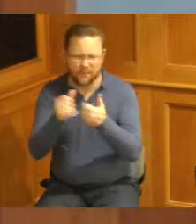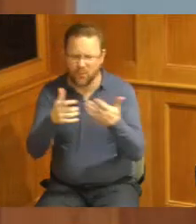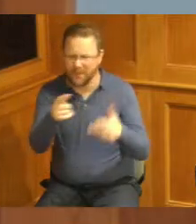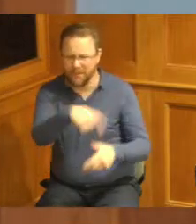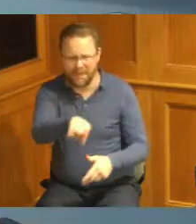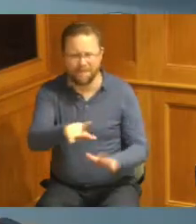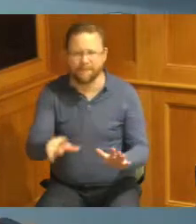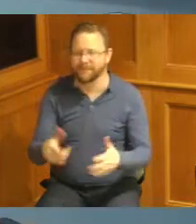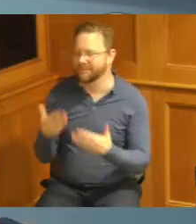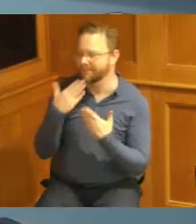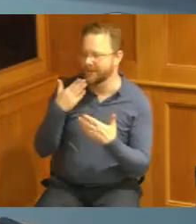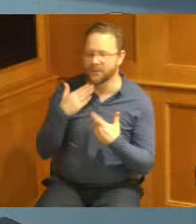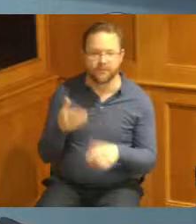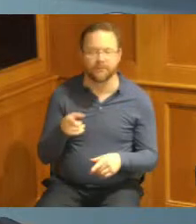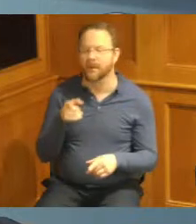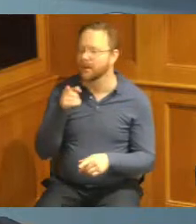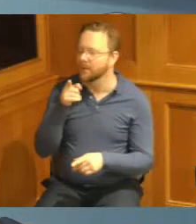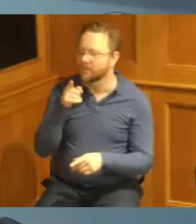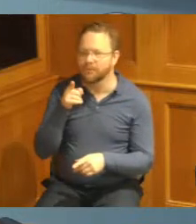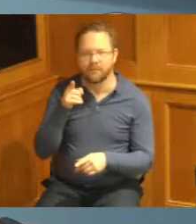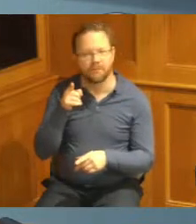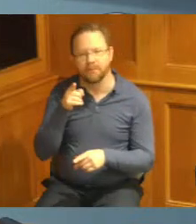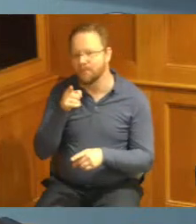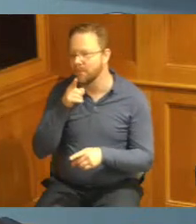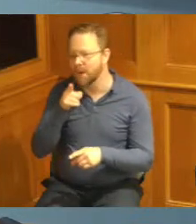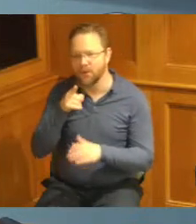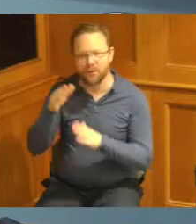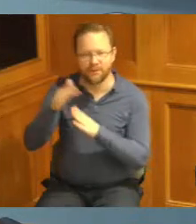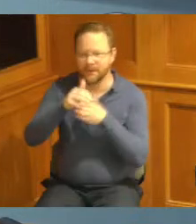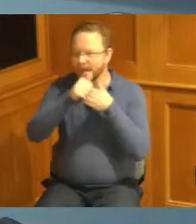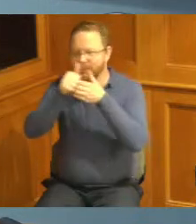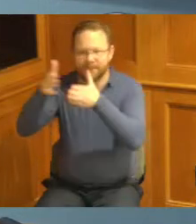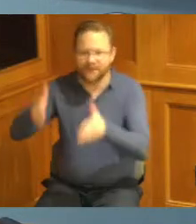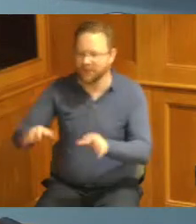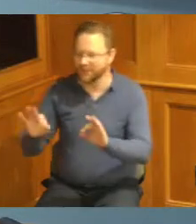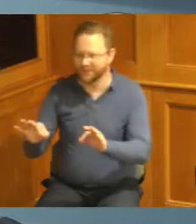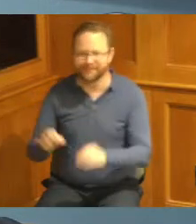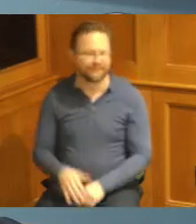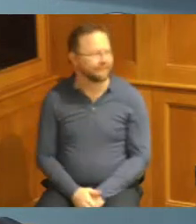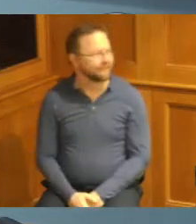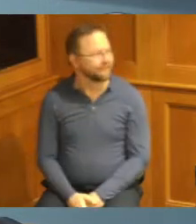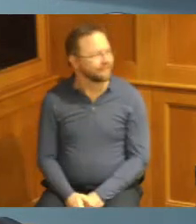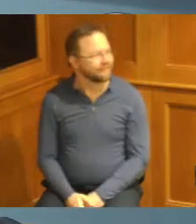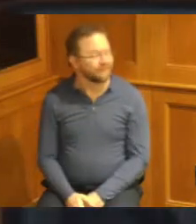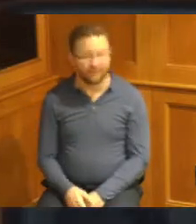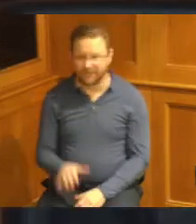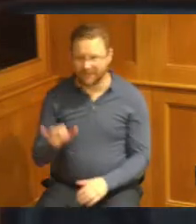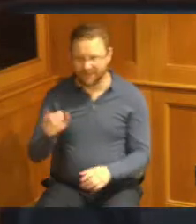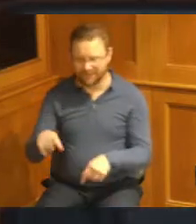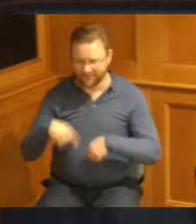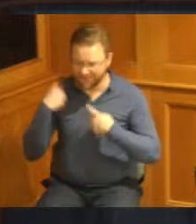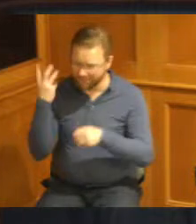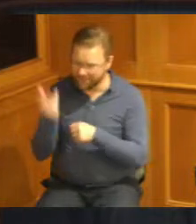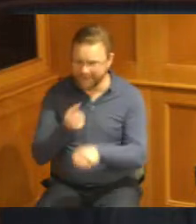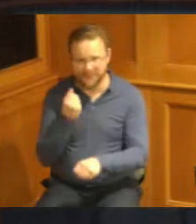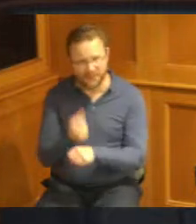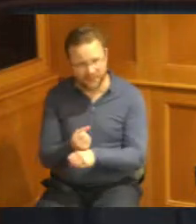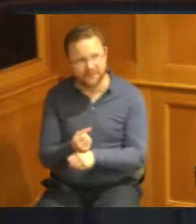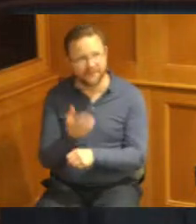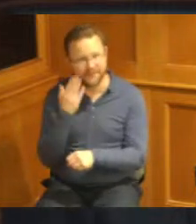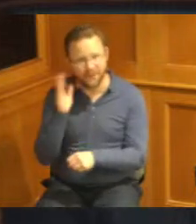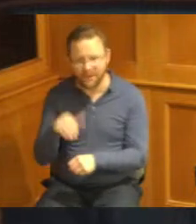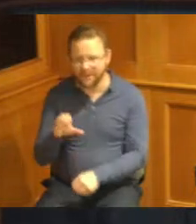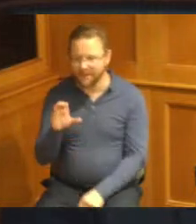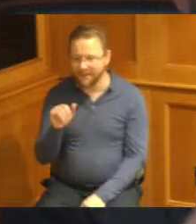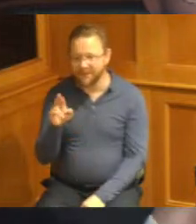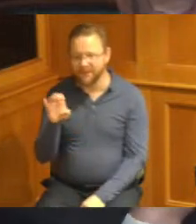you, Holly. But you are the tip of the spear. Let's give me a second. And this has been going on for years because we had the Yes. CARES Act